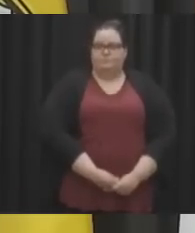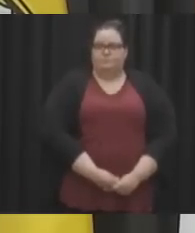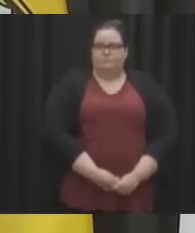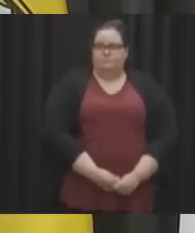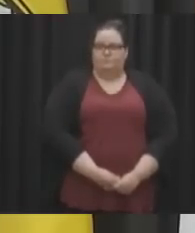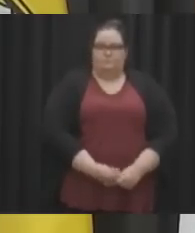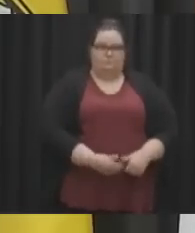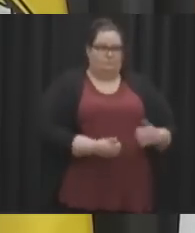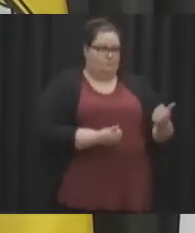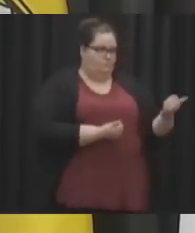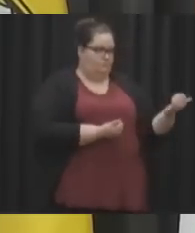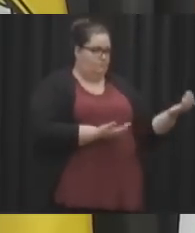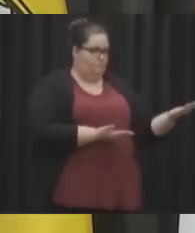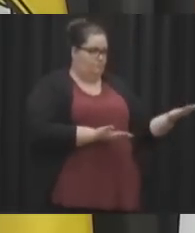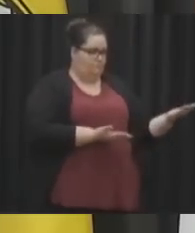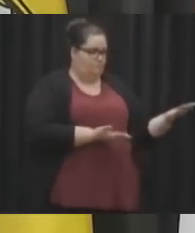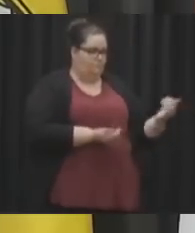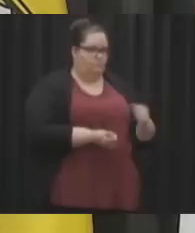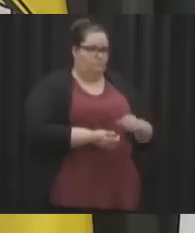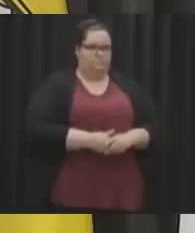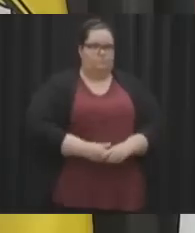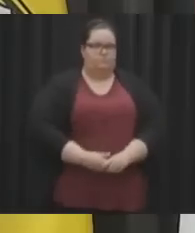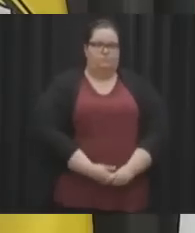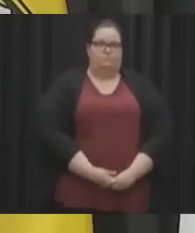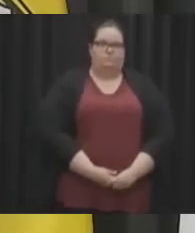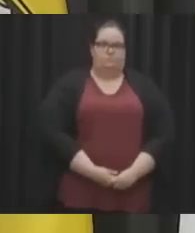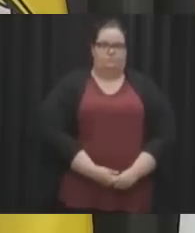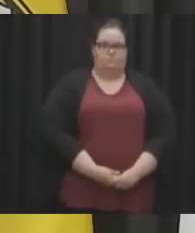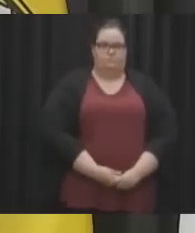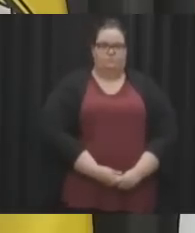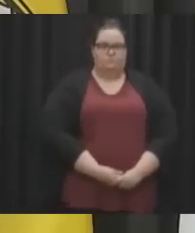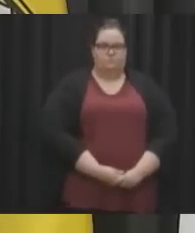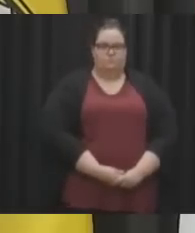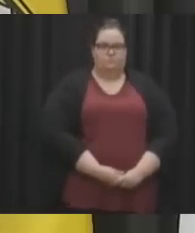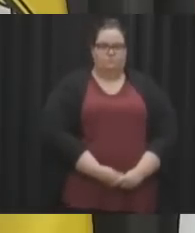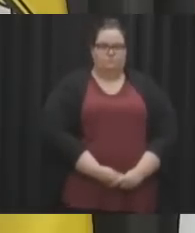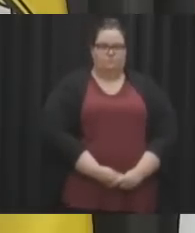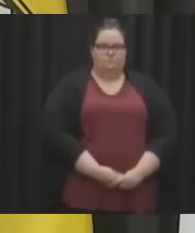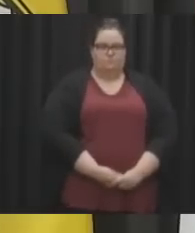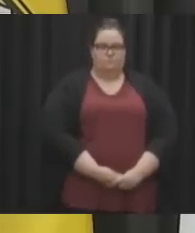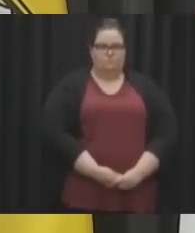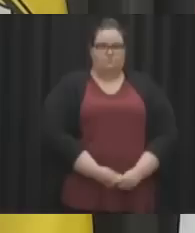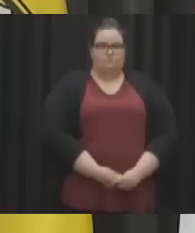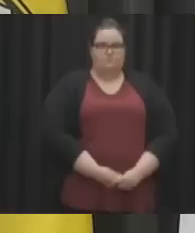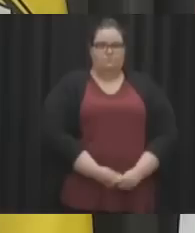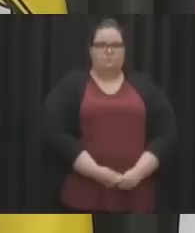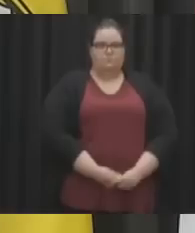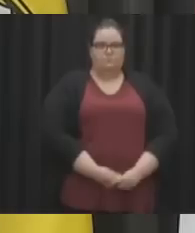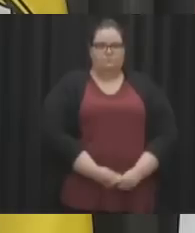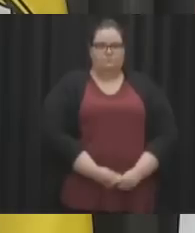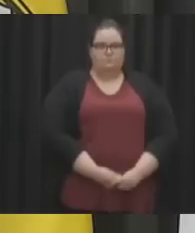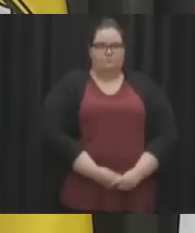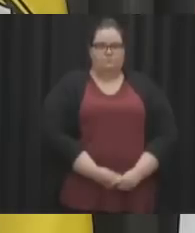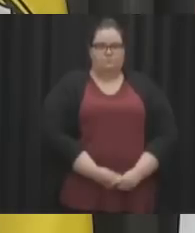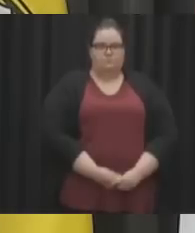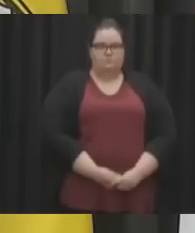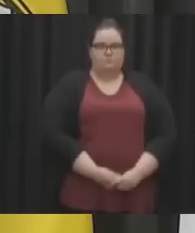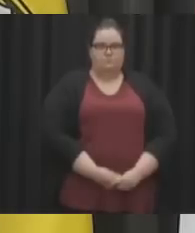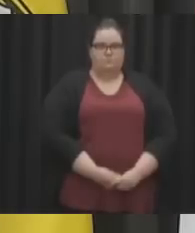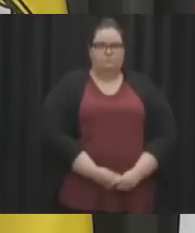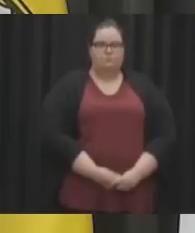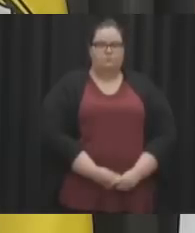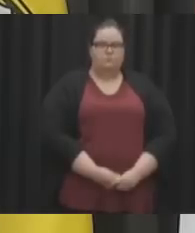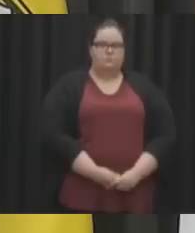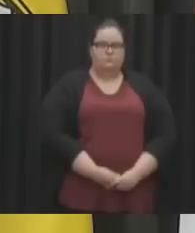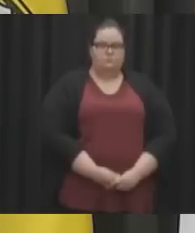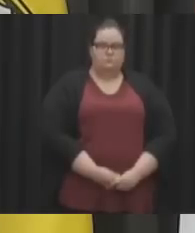This is a time which I think we all hoped would not reach us here in New Brunswick after a long summer where